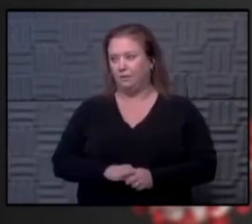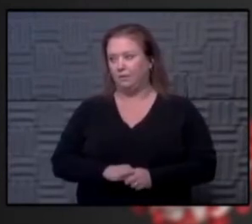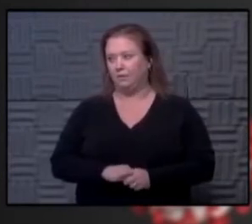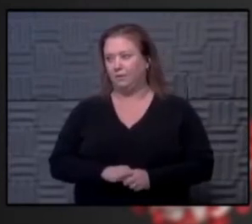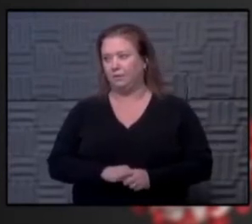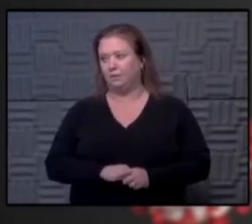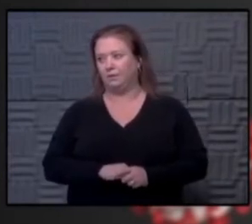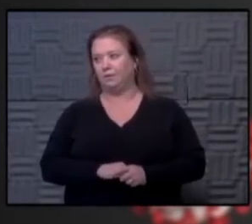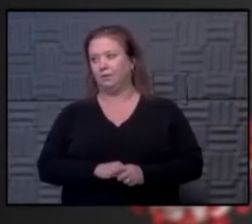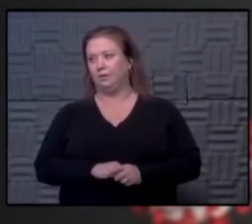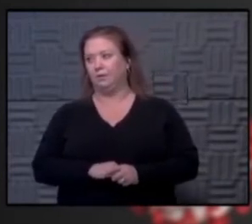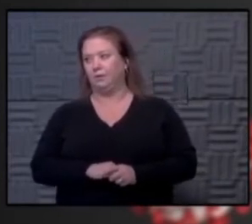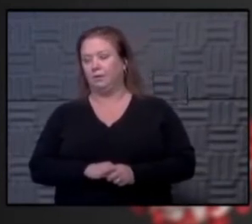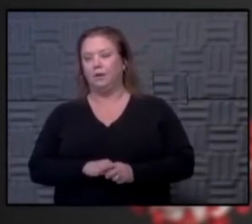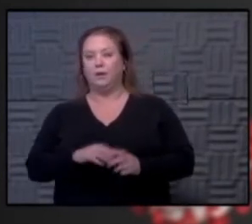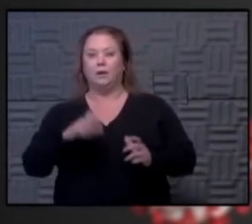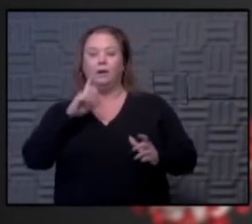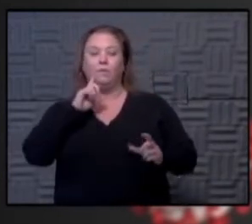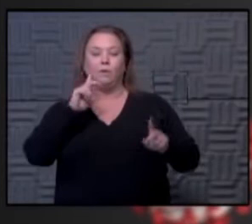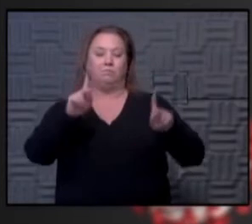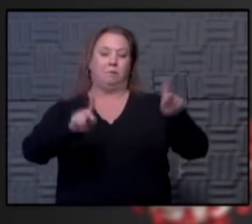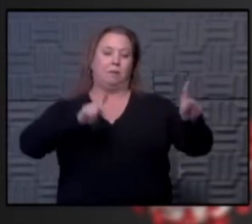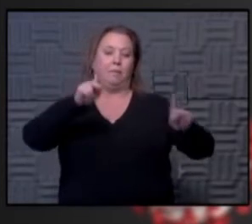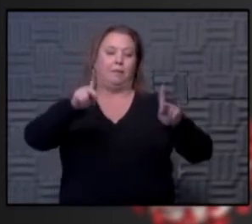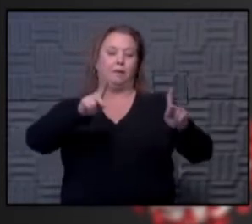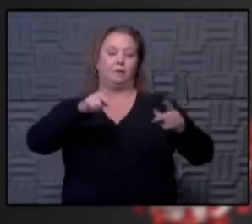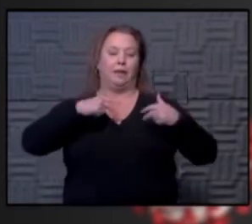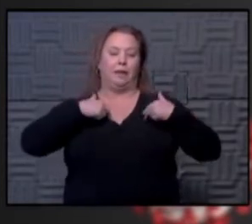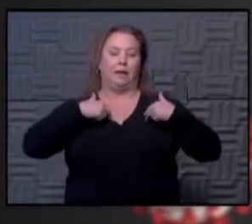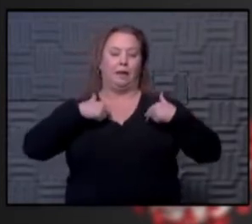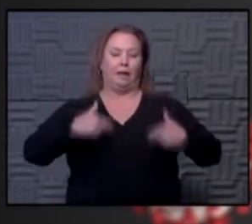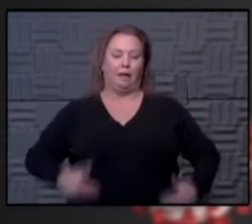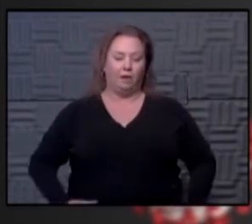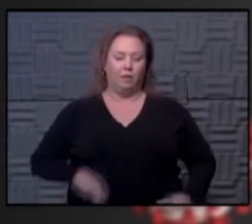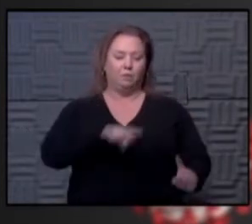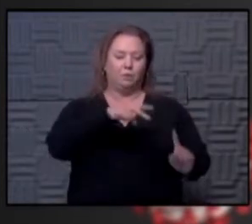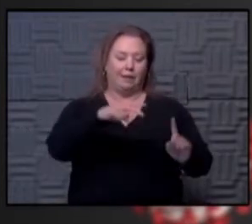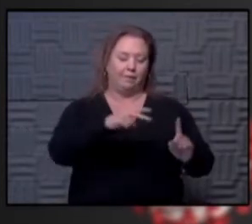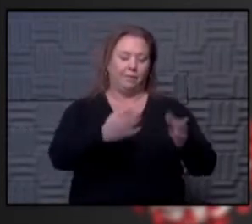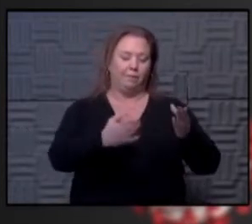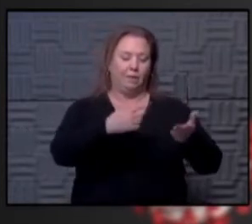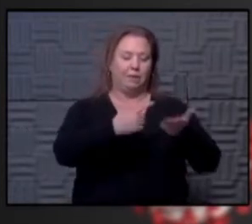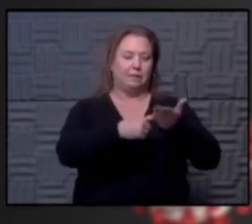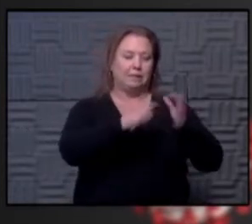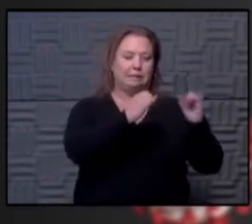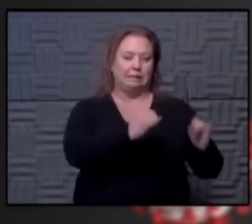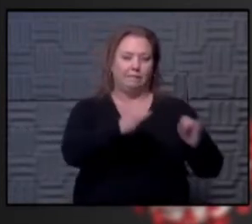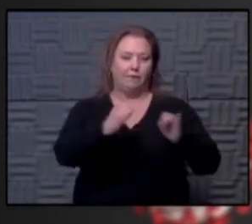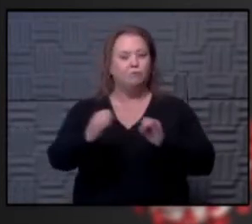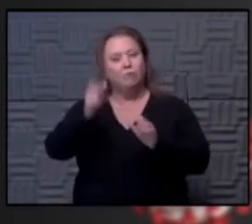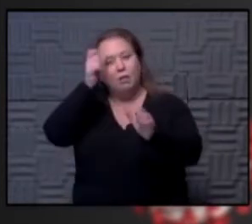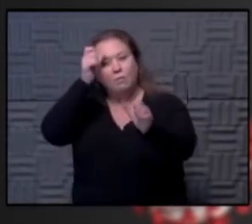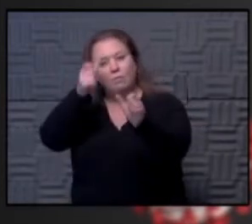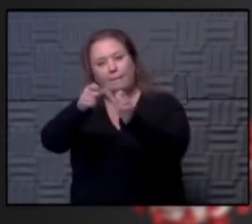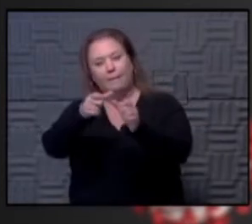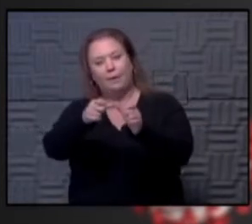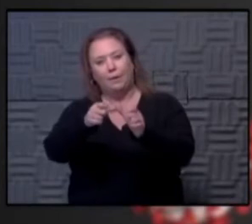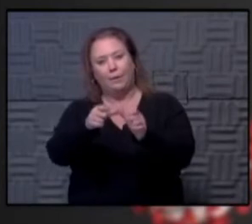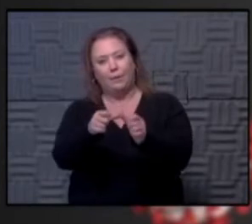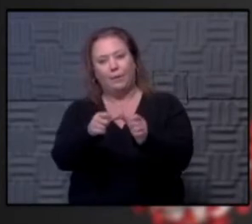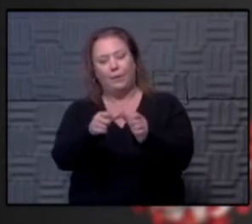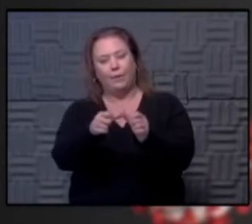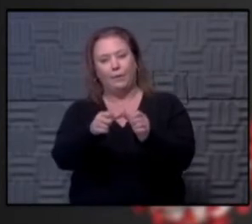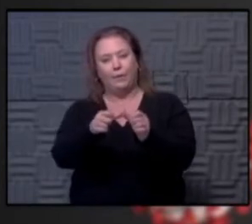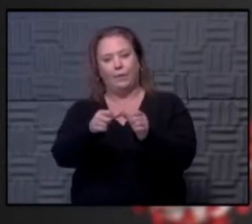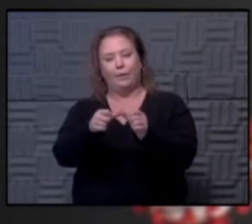Well, I'll take this from a population health perspective first, and then we could talk about individual risks maybe. So remember that